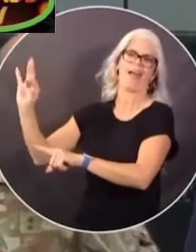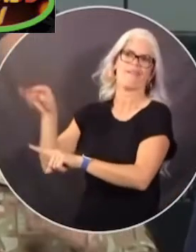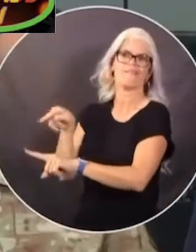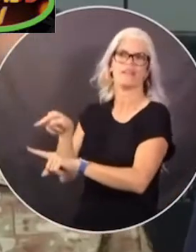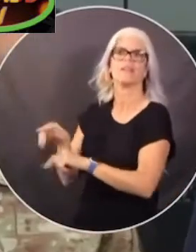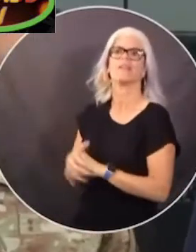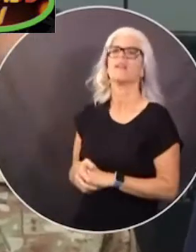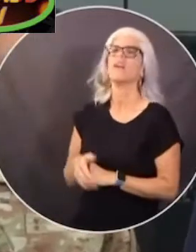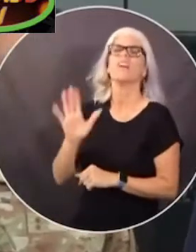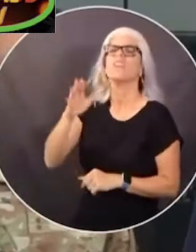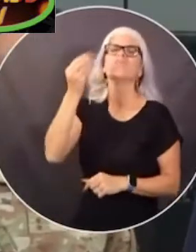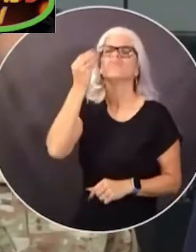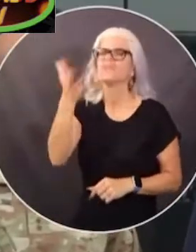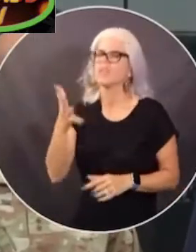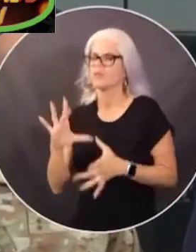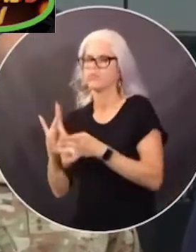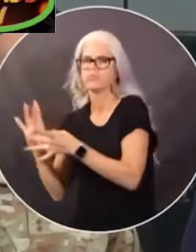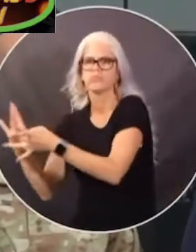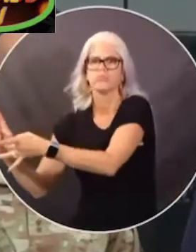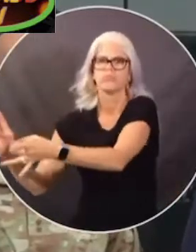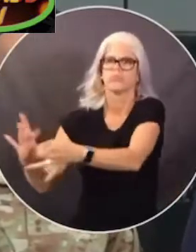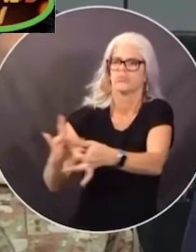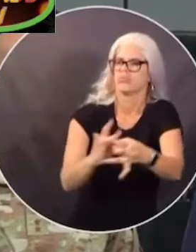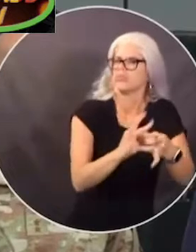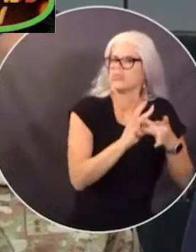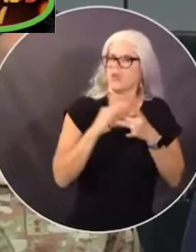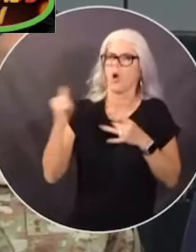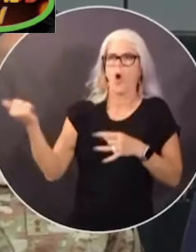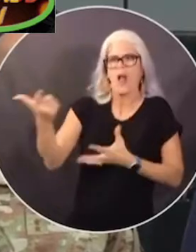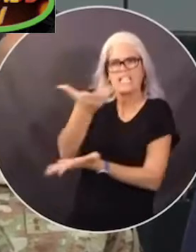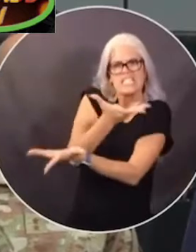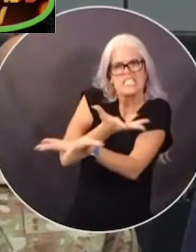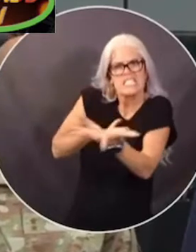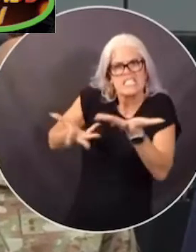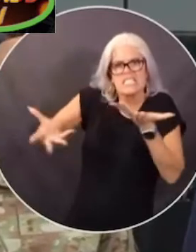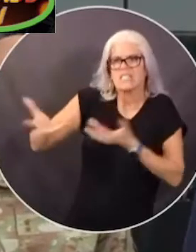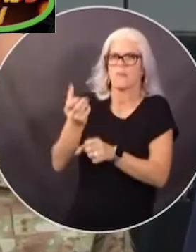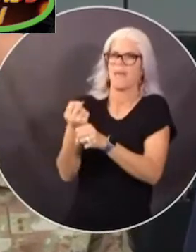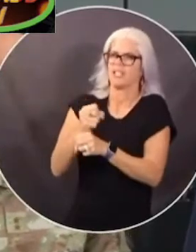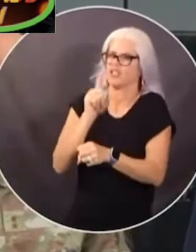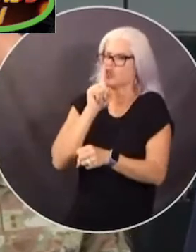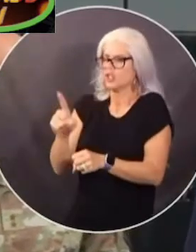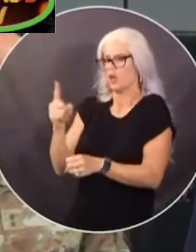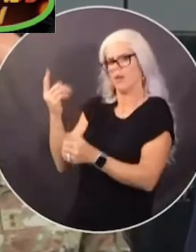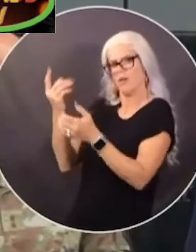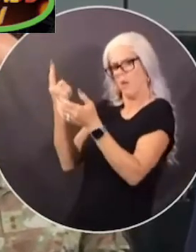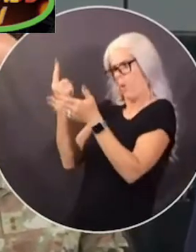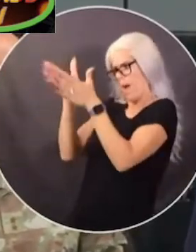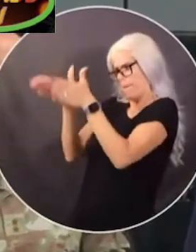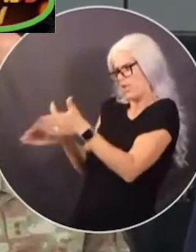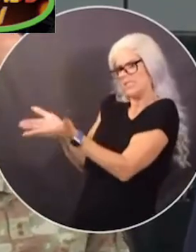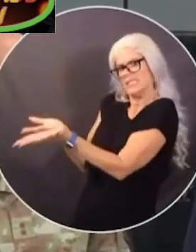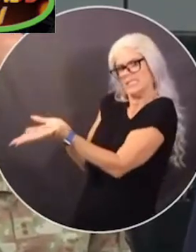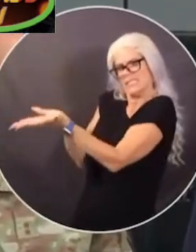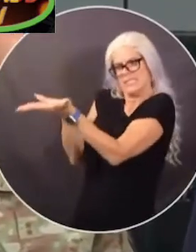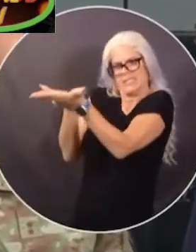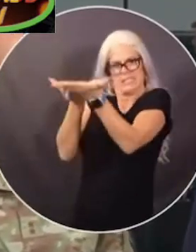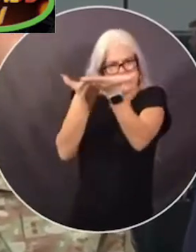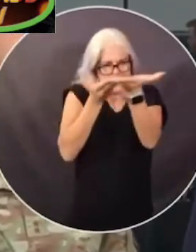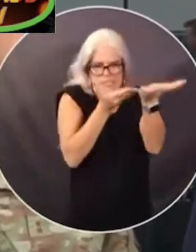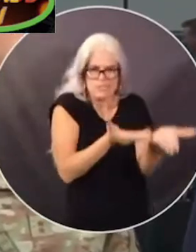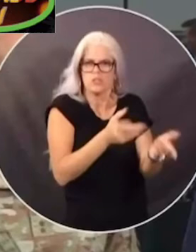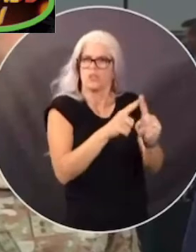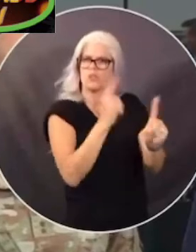to make sure that the individuals can be placed in the right location for them, keeping in mind their health